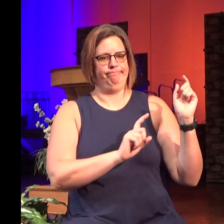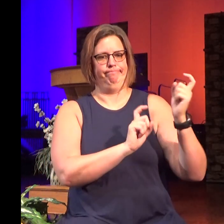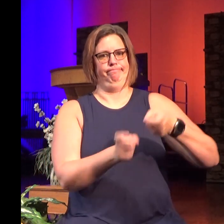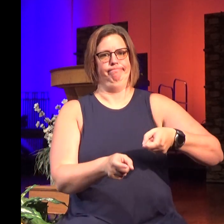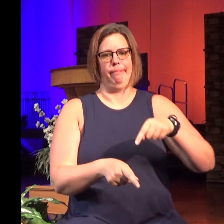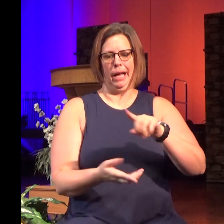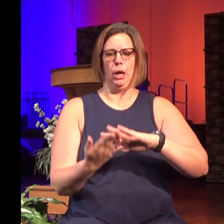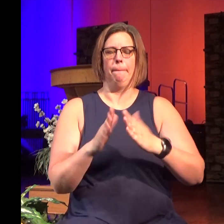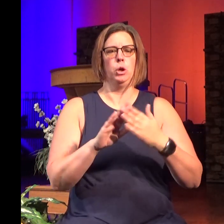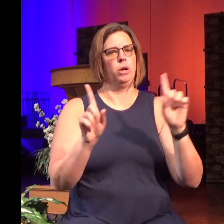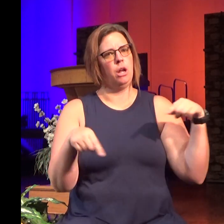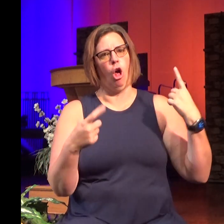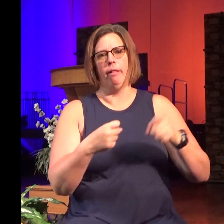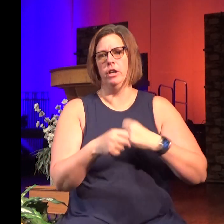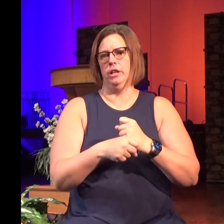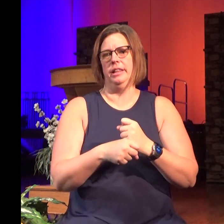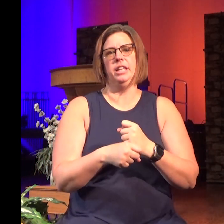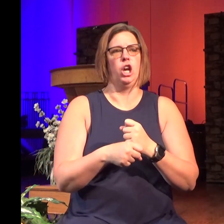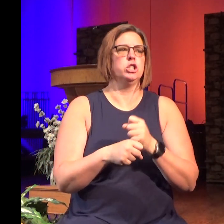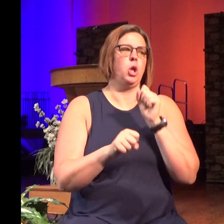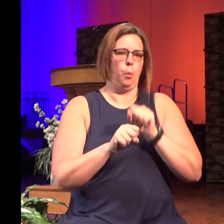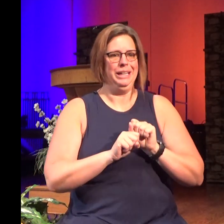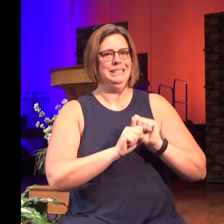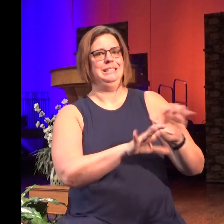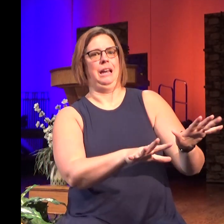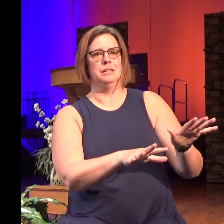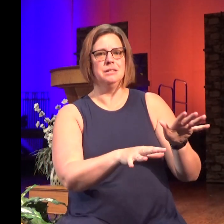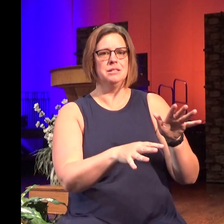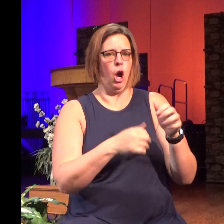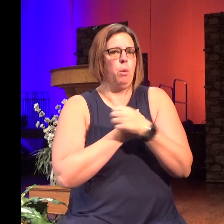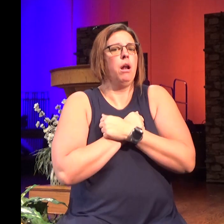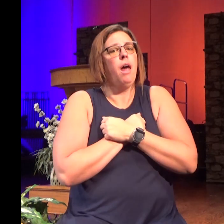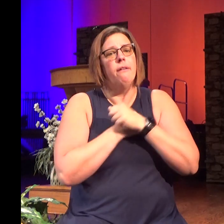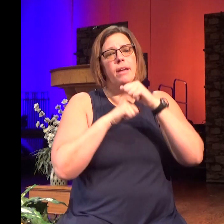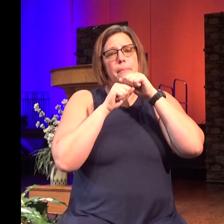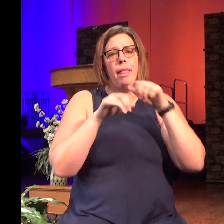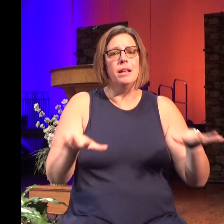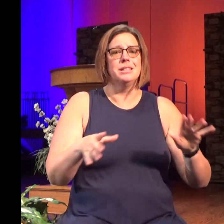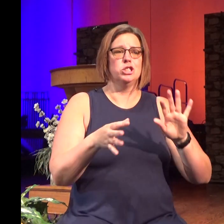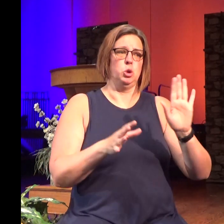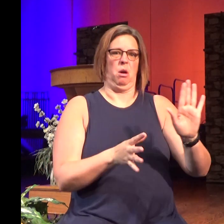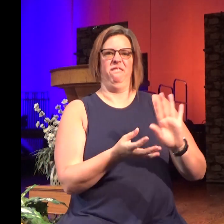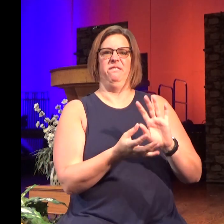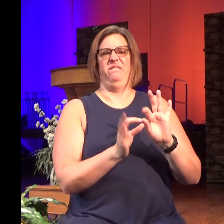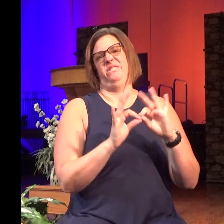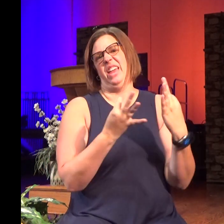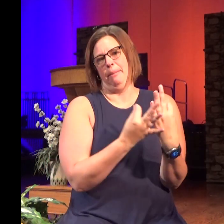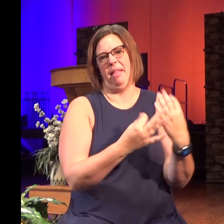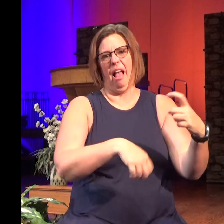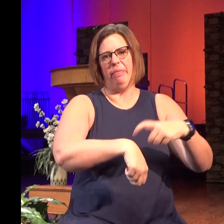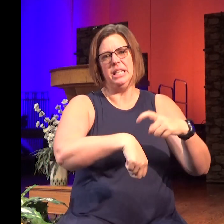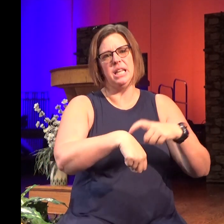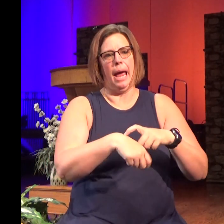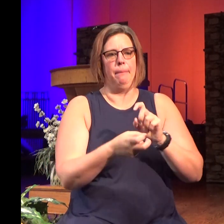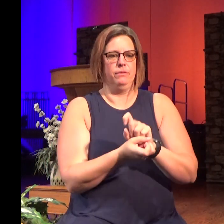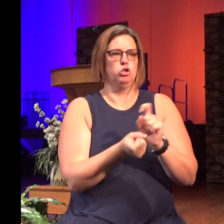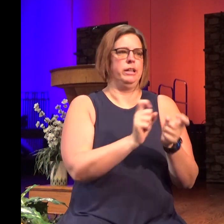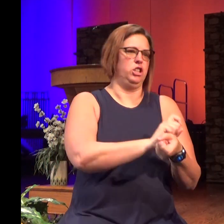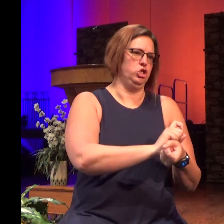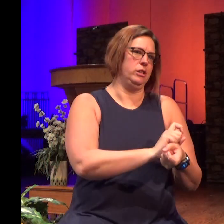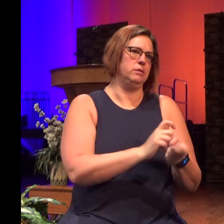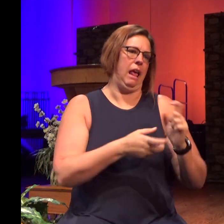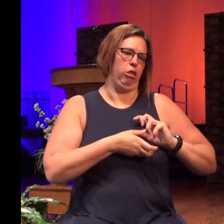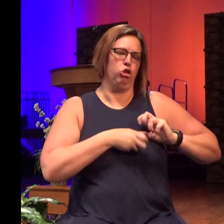community throughout the years. We send our love and blessings to her family through this time of transition as they grieve her loss. And